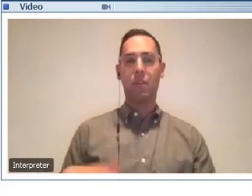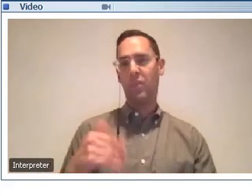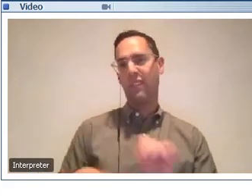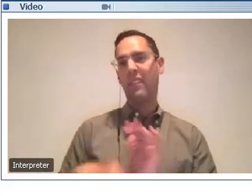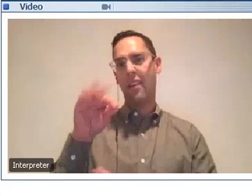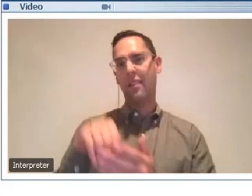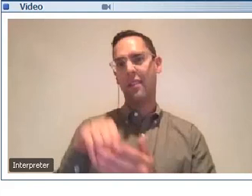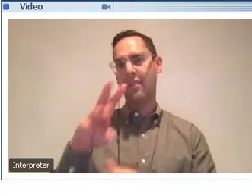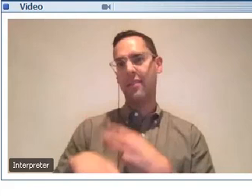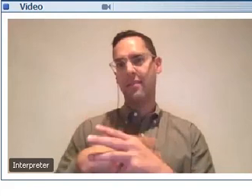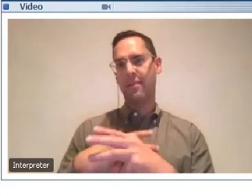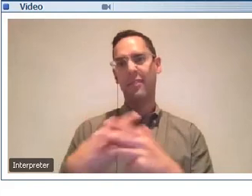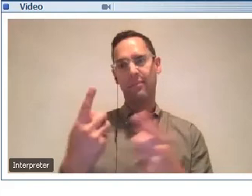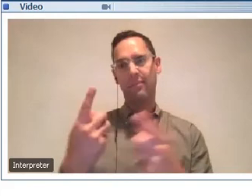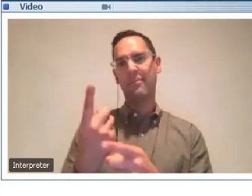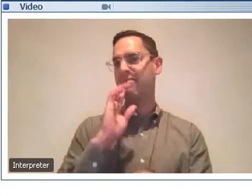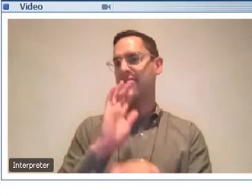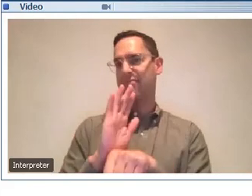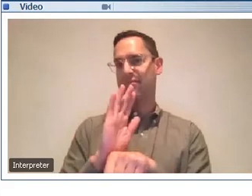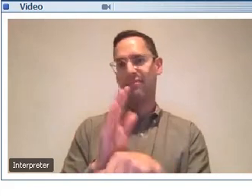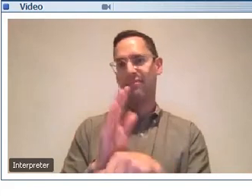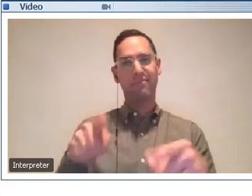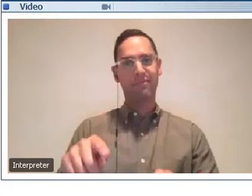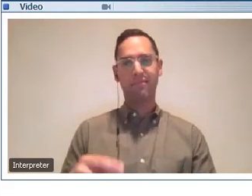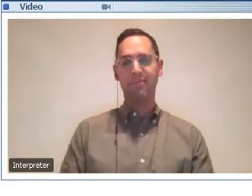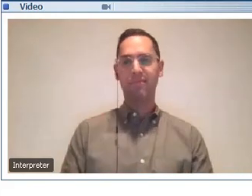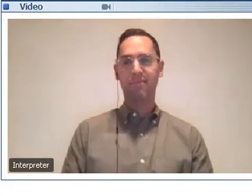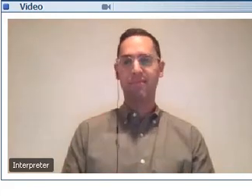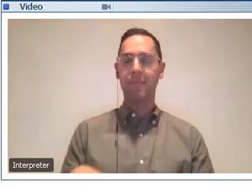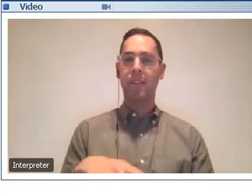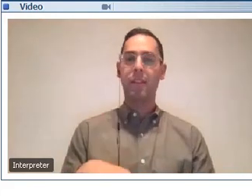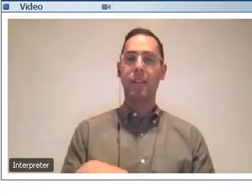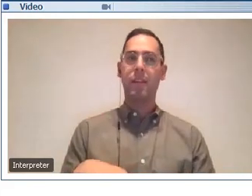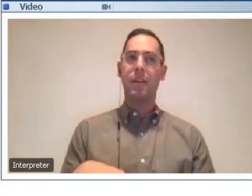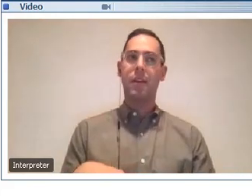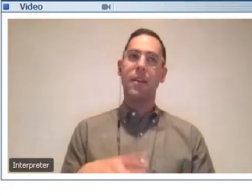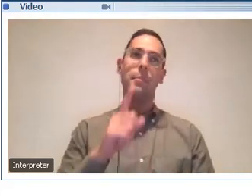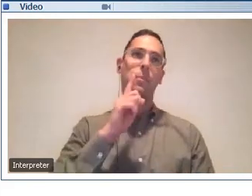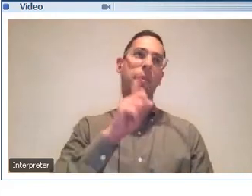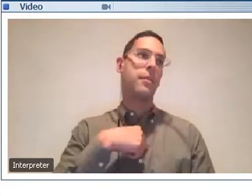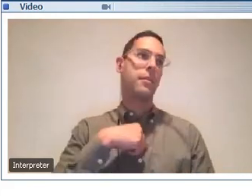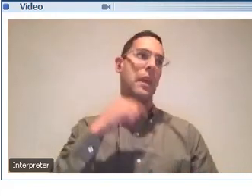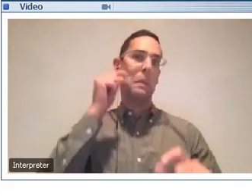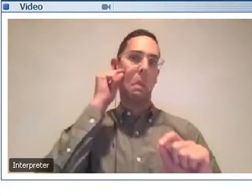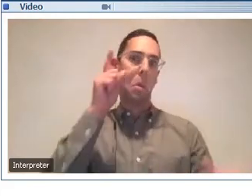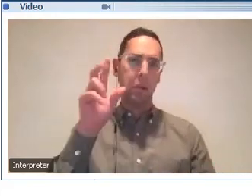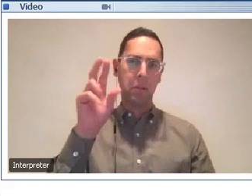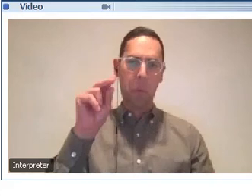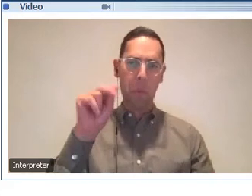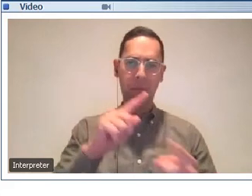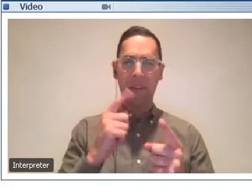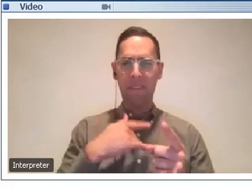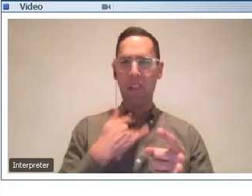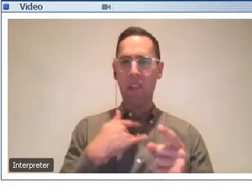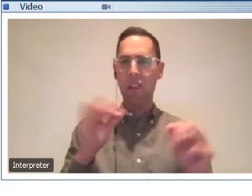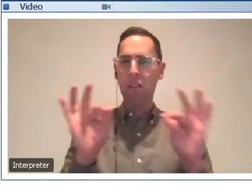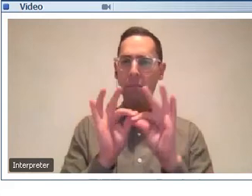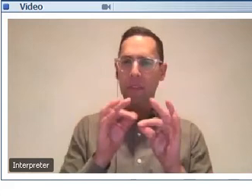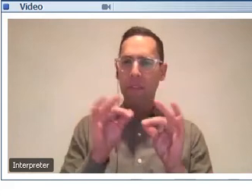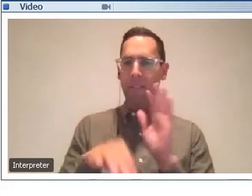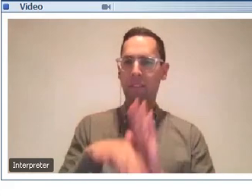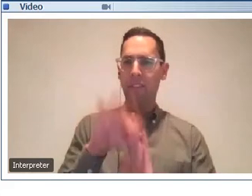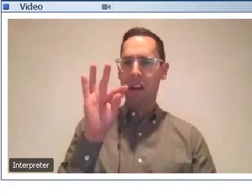but that was an important finding, was just that really the types of jobs that workers with disabilities are more